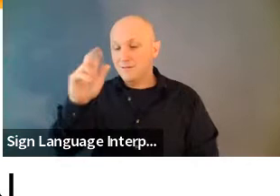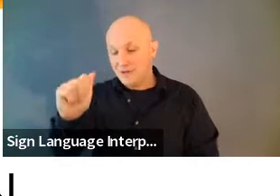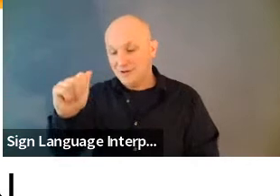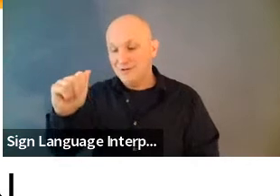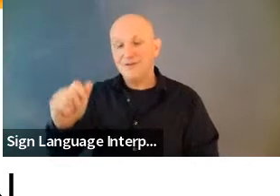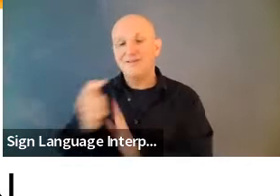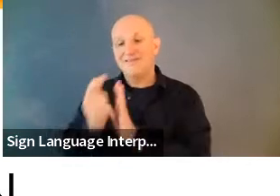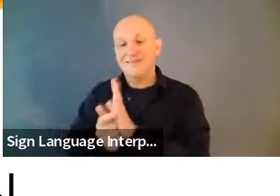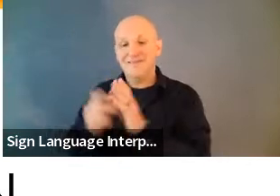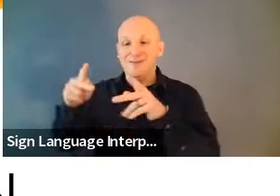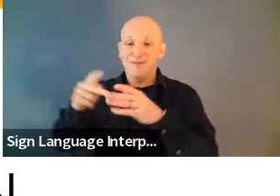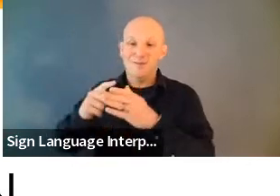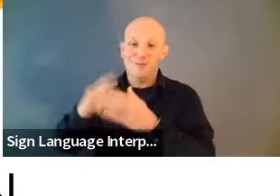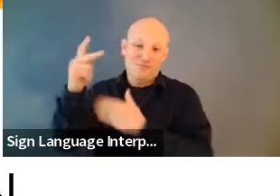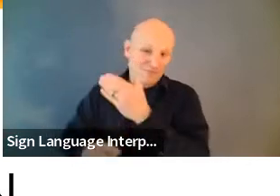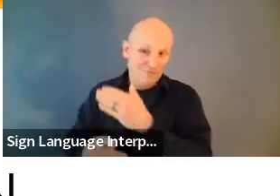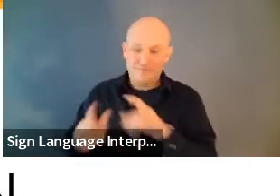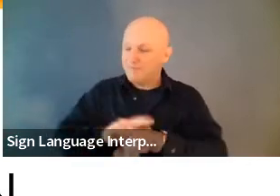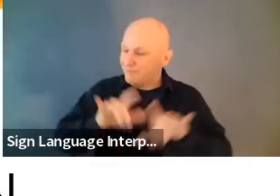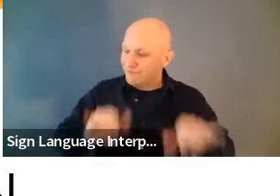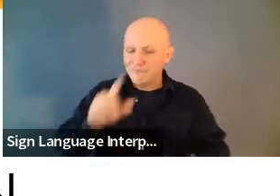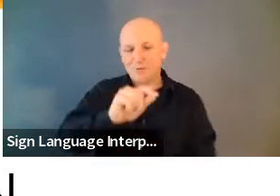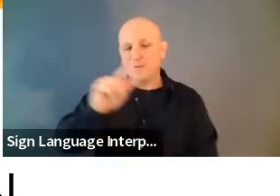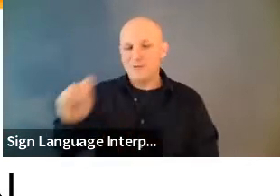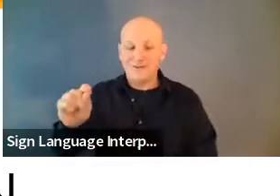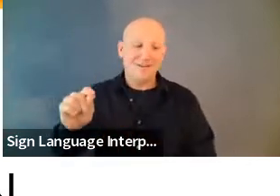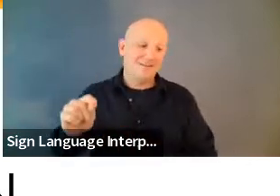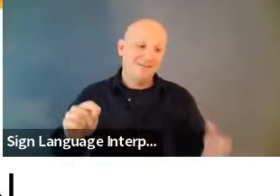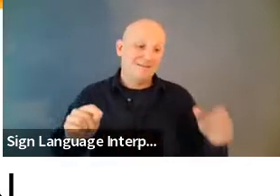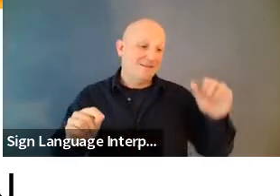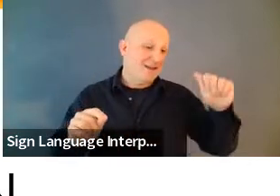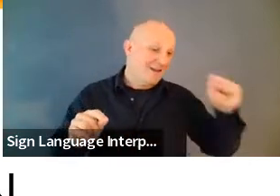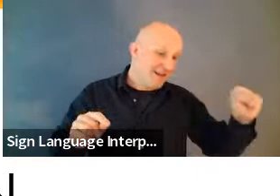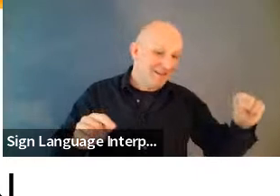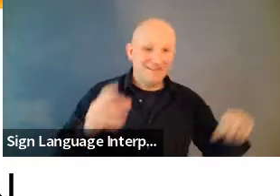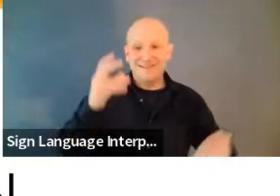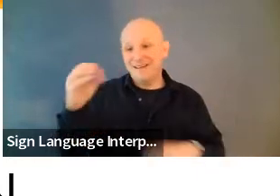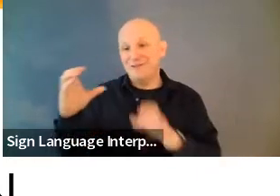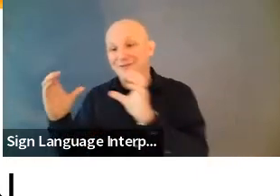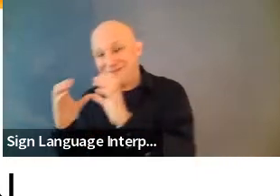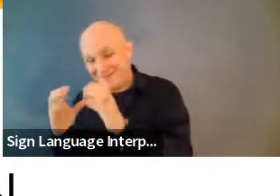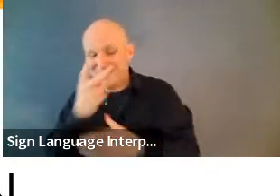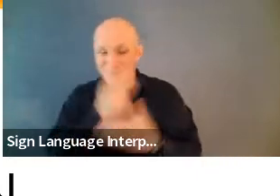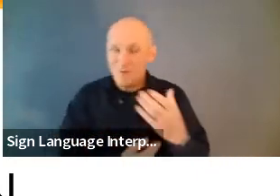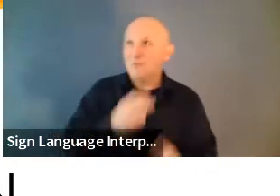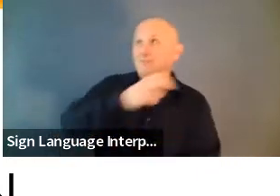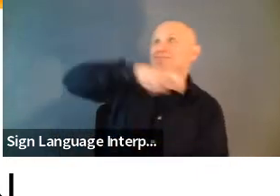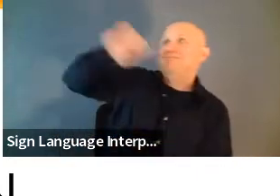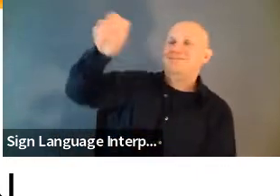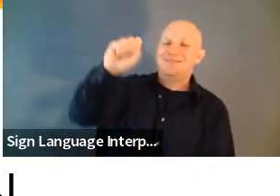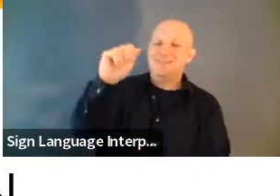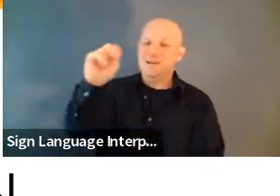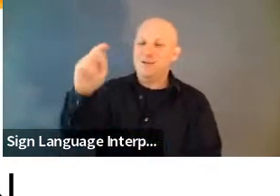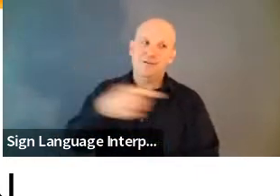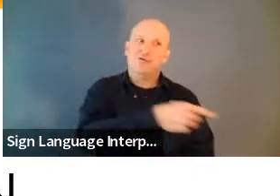with both an AS and a certificate. So she kind of was ready and raring to go, but but anyway, so that's.